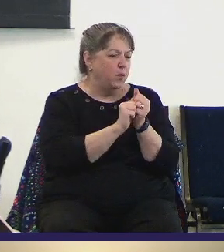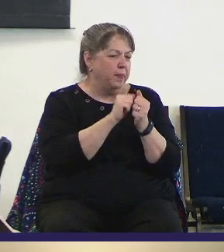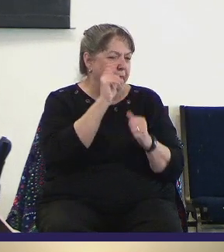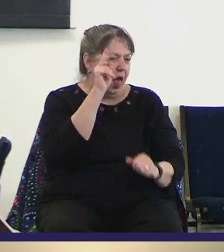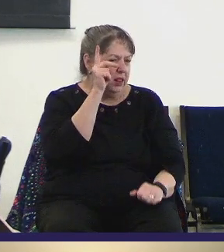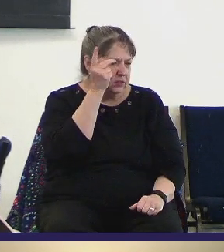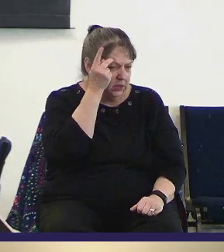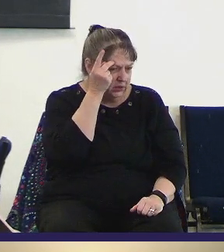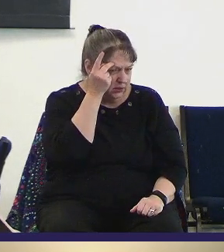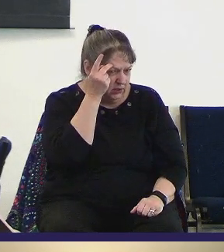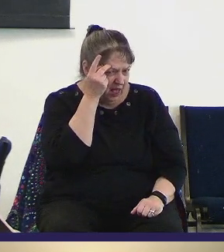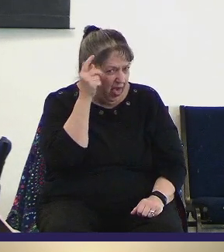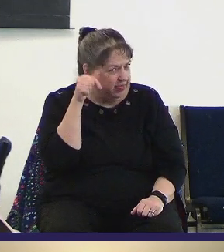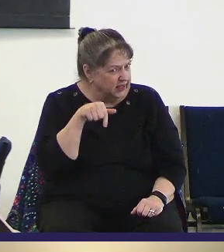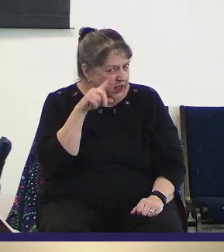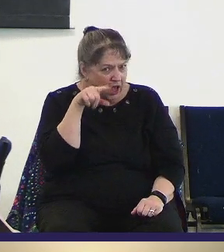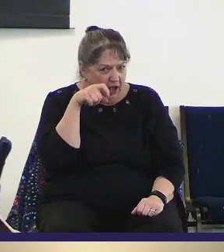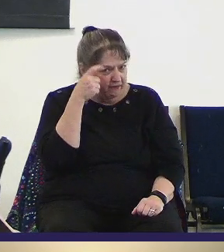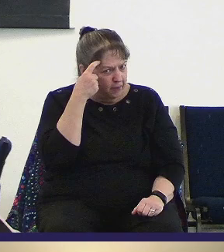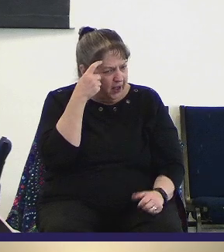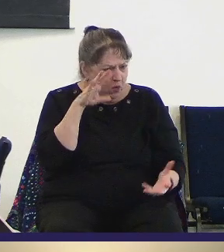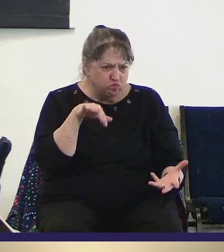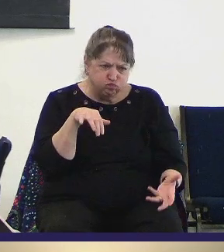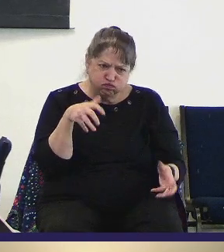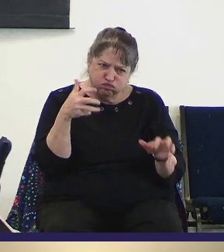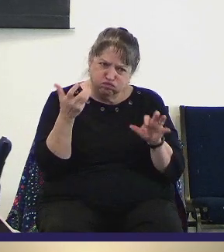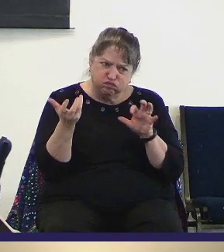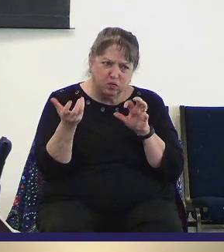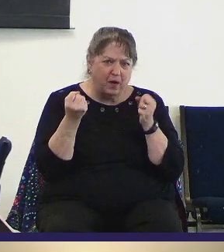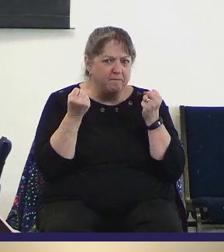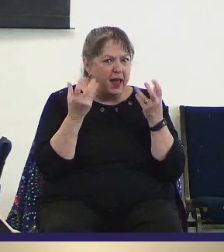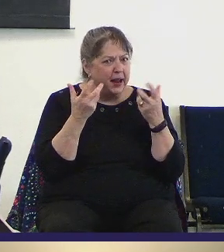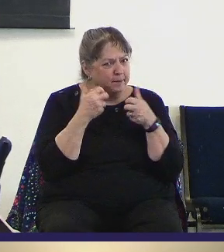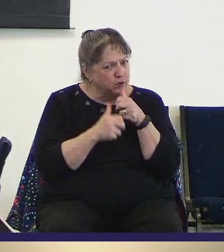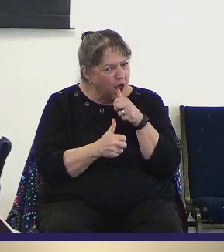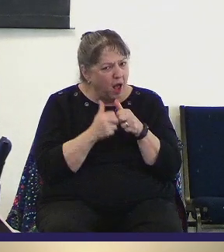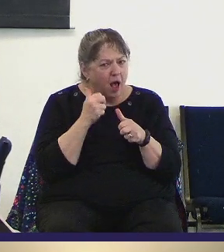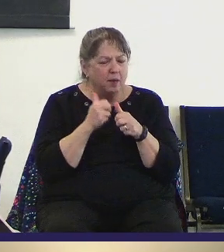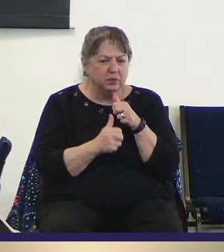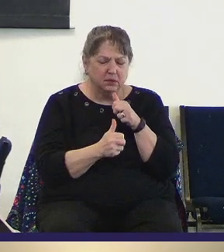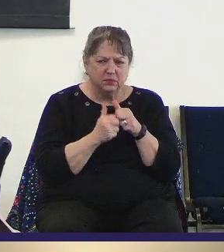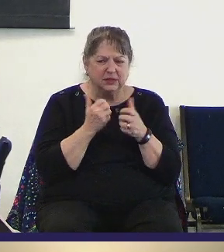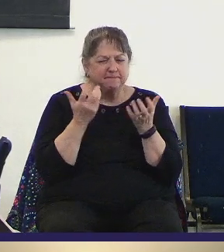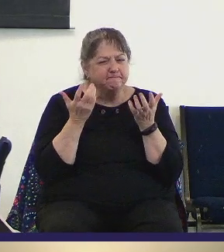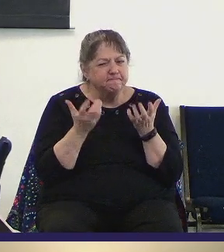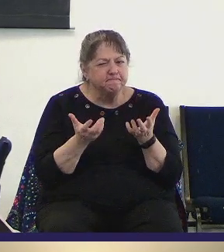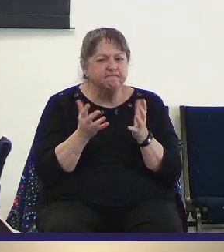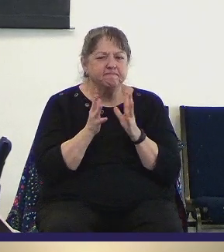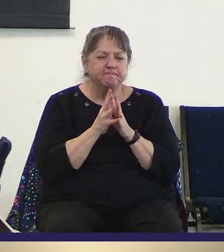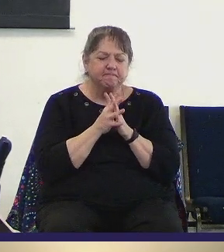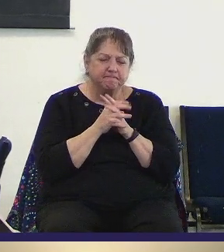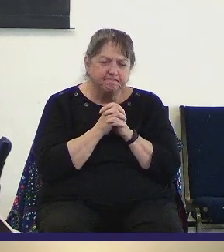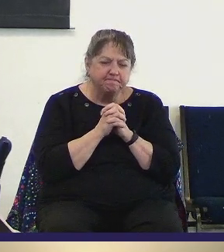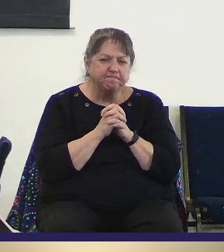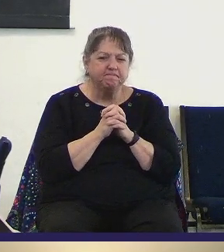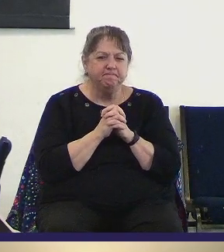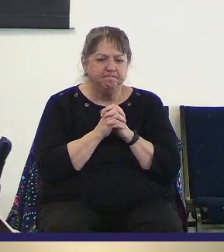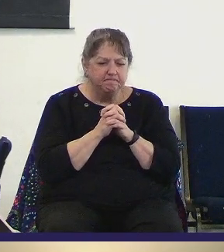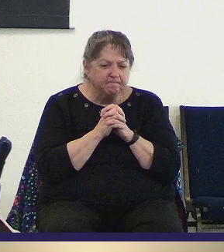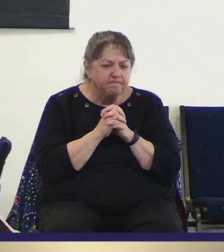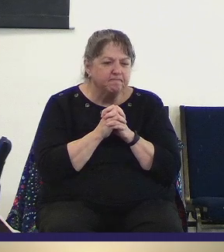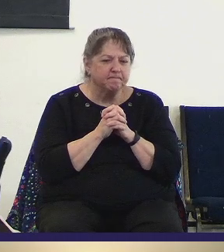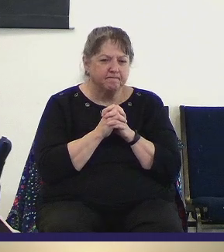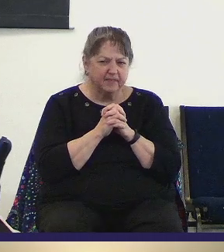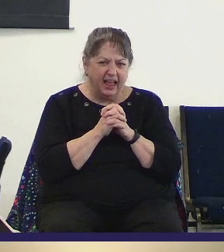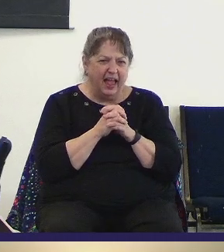in the United States. You know, I think a lot of the times the things that we speak about don't necessarily always fall into